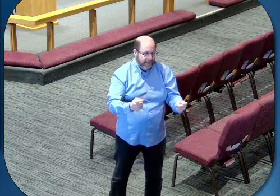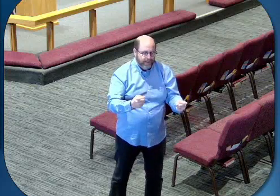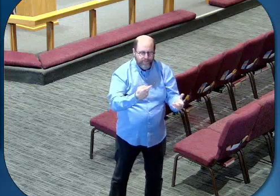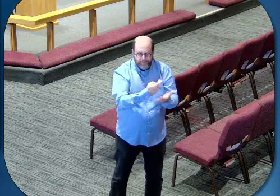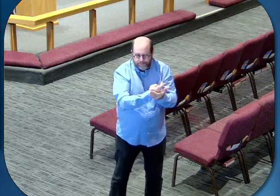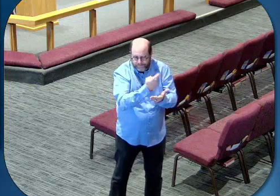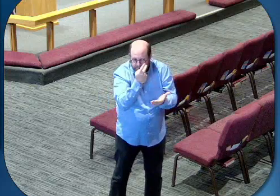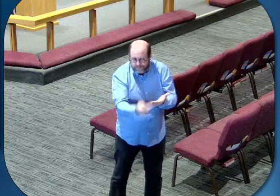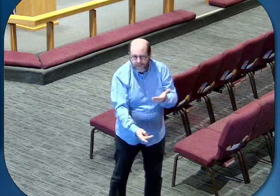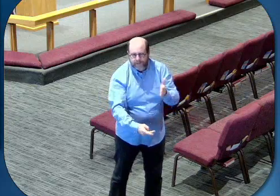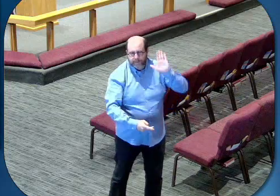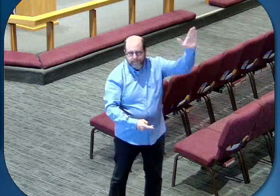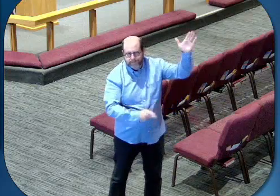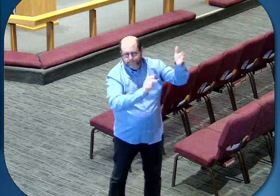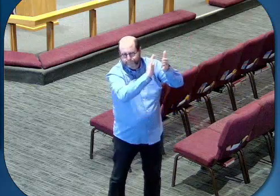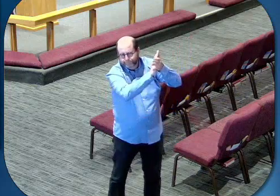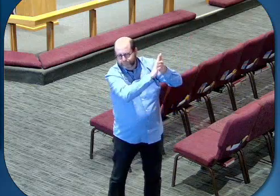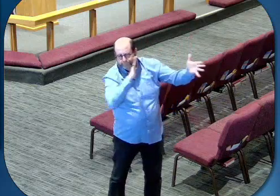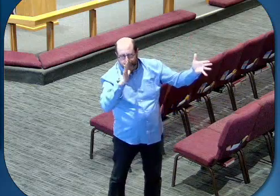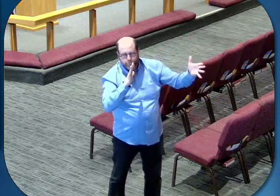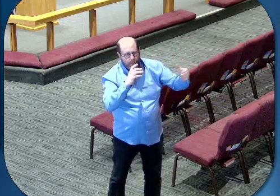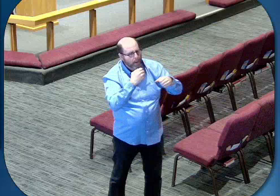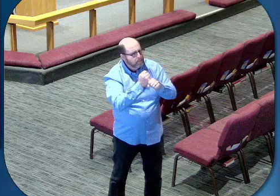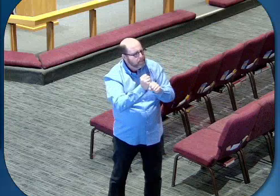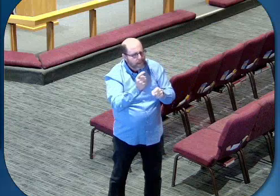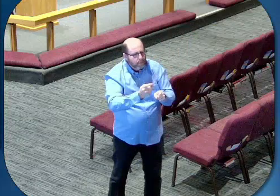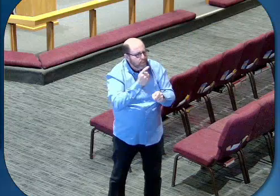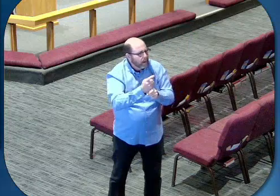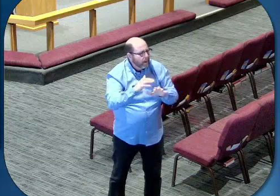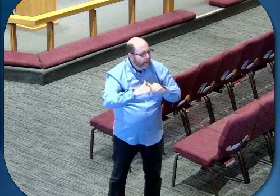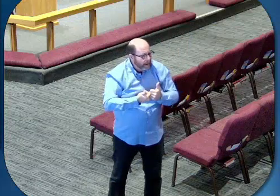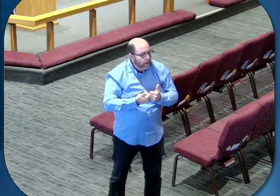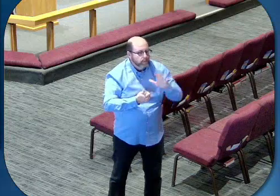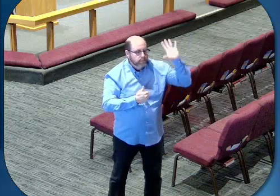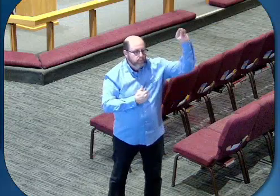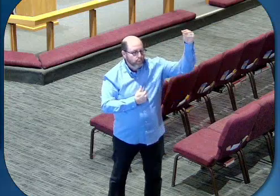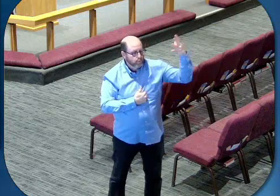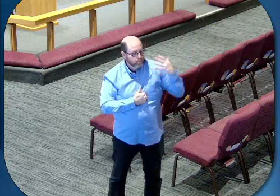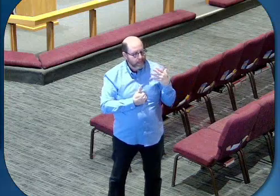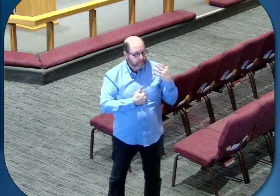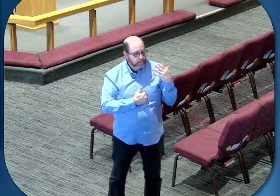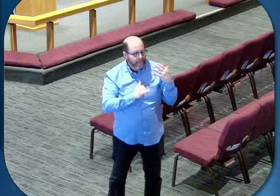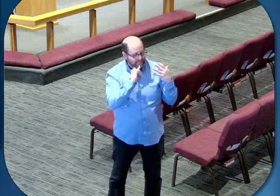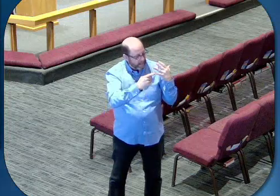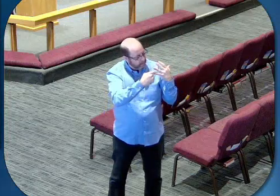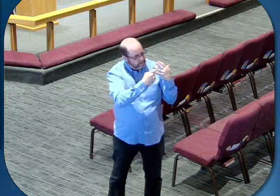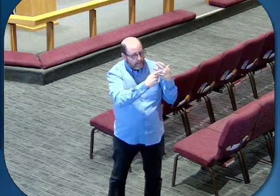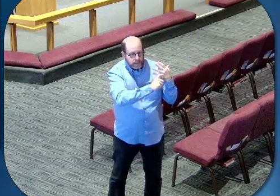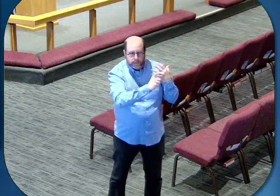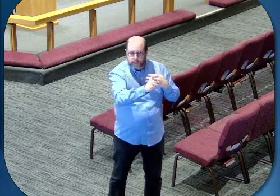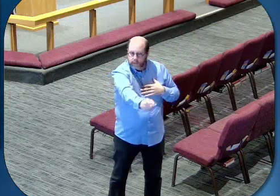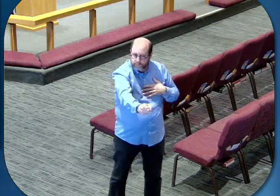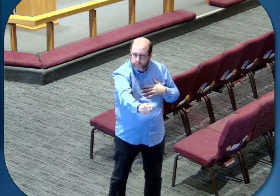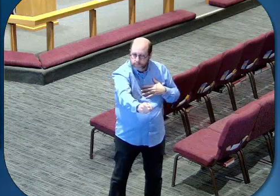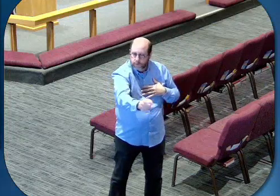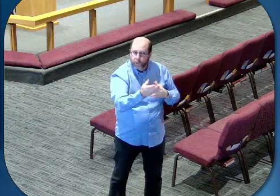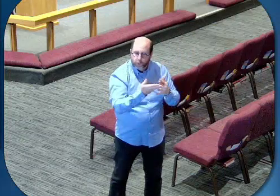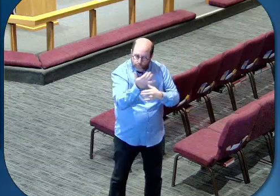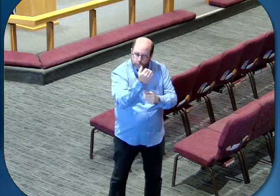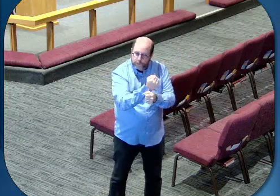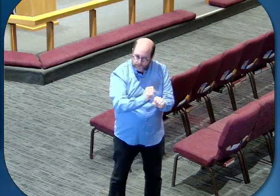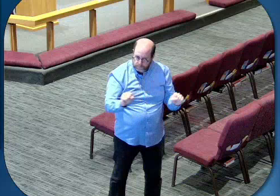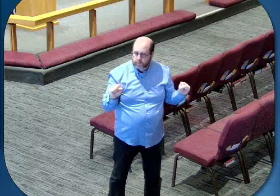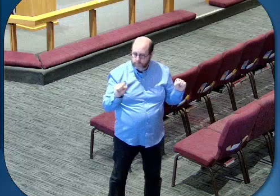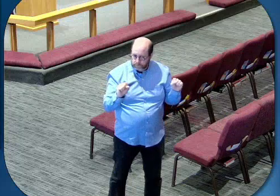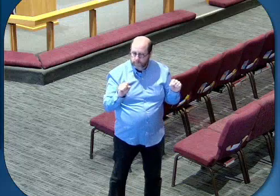of God and are justified by his grace as a gift through the redemption that